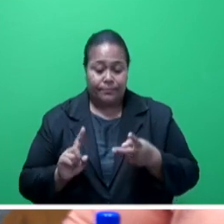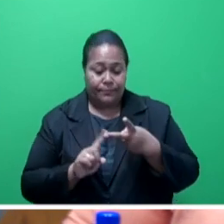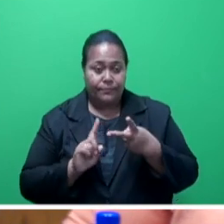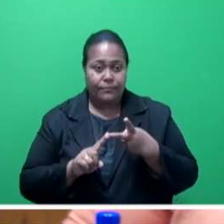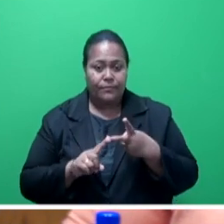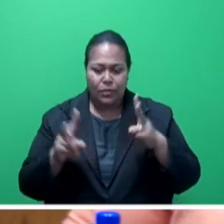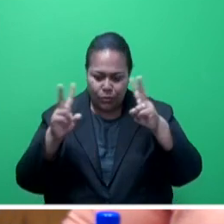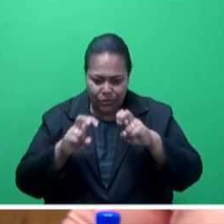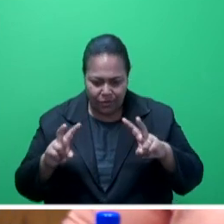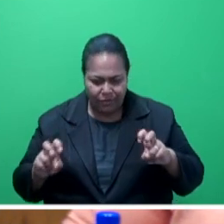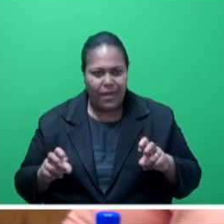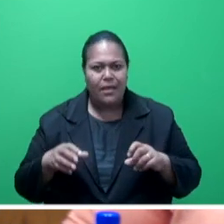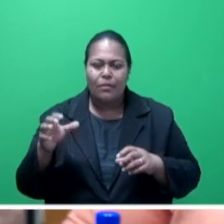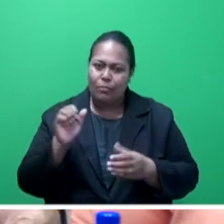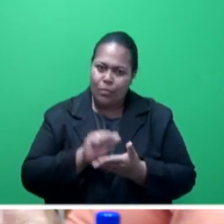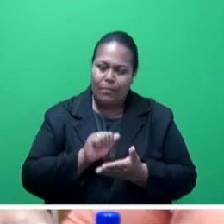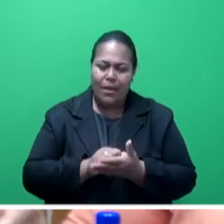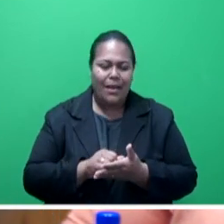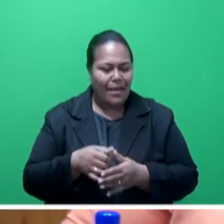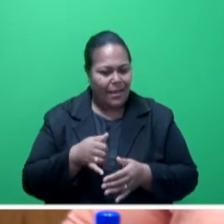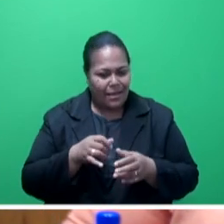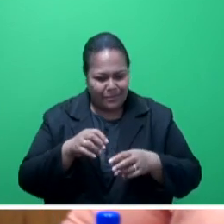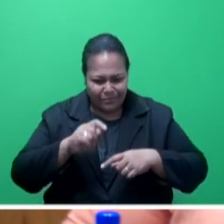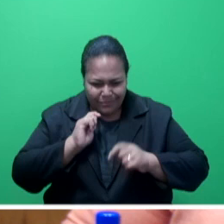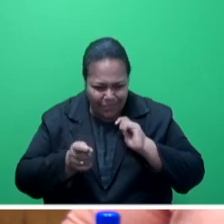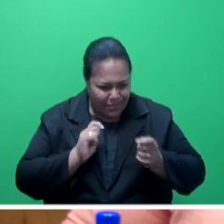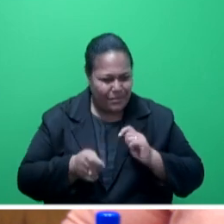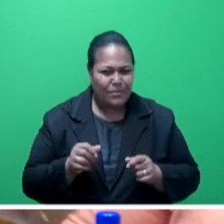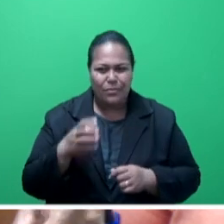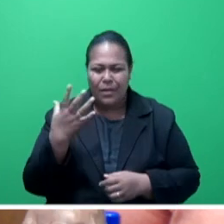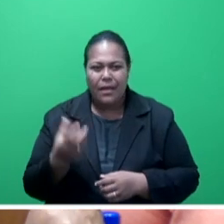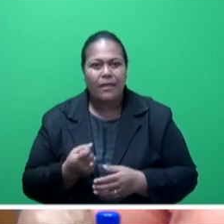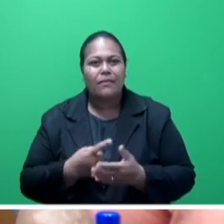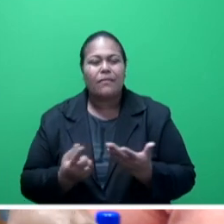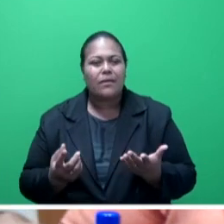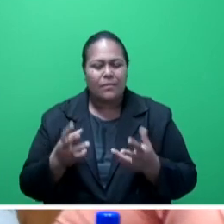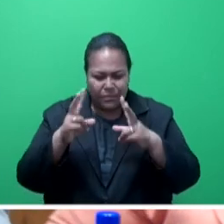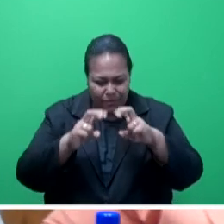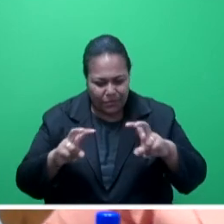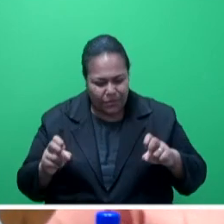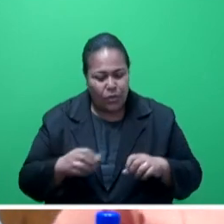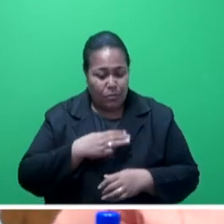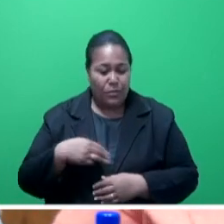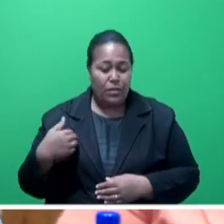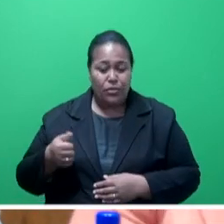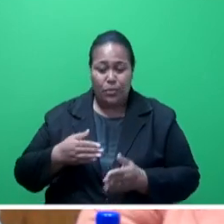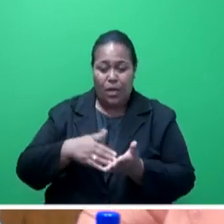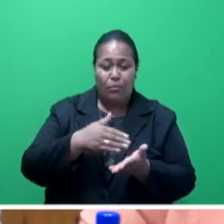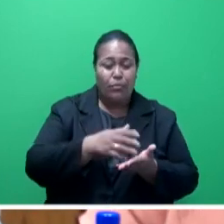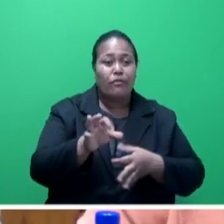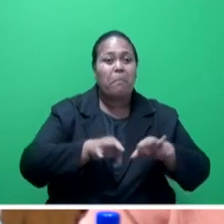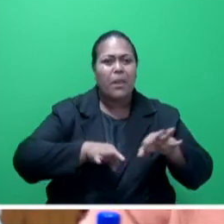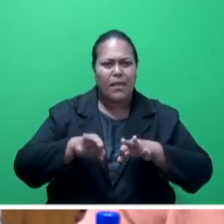plan examination and approvals. The Ministry will also enable chartered approved survey plans to be